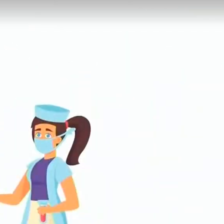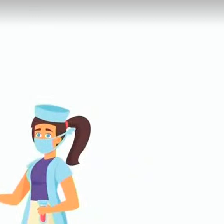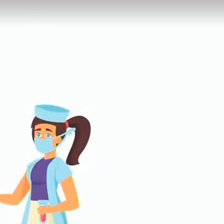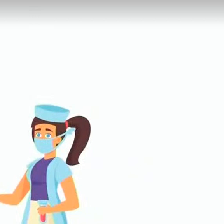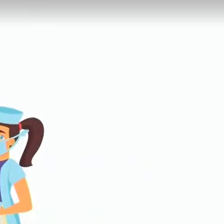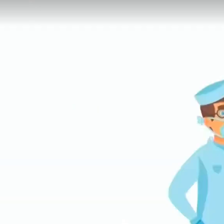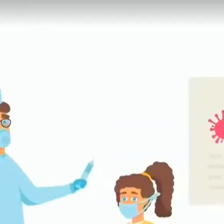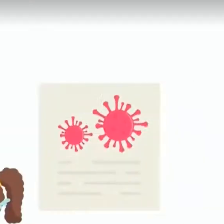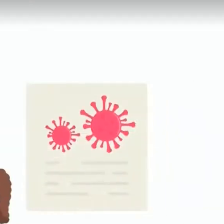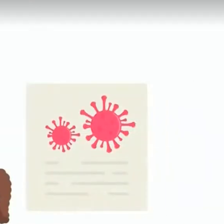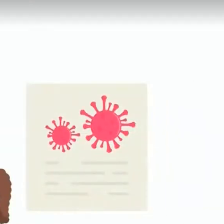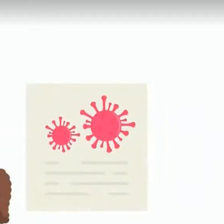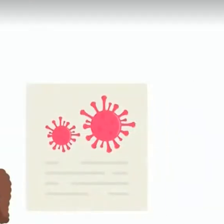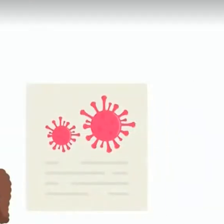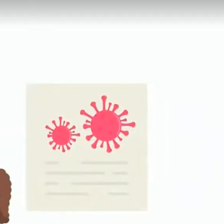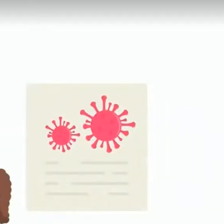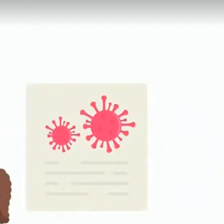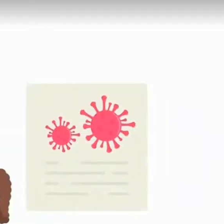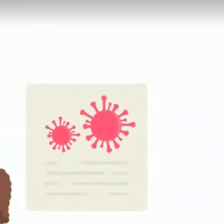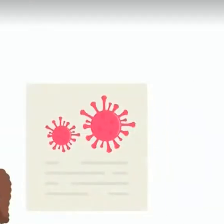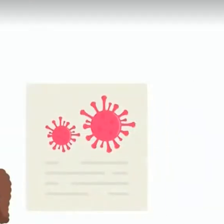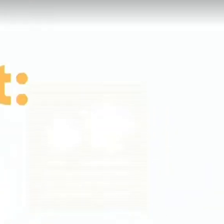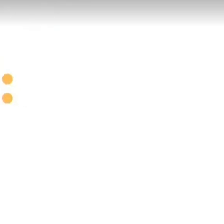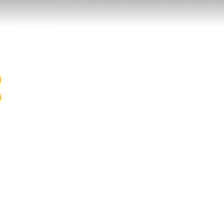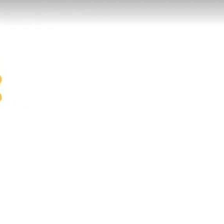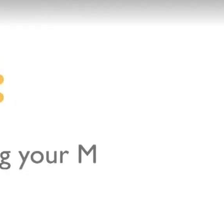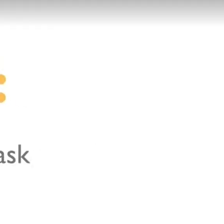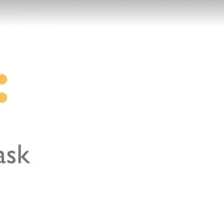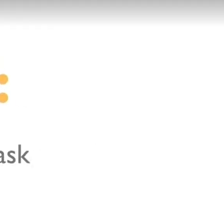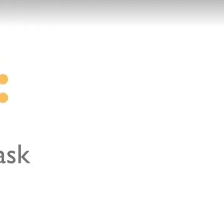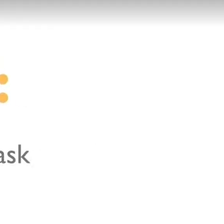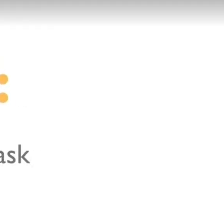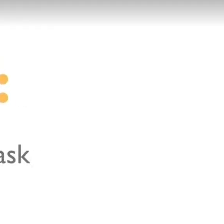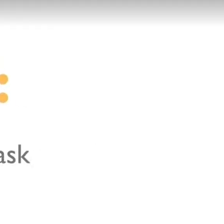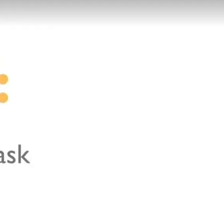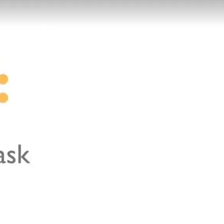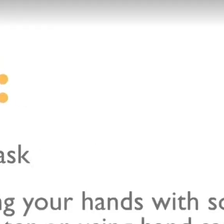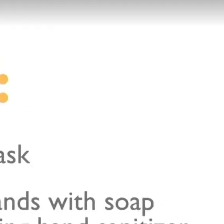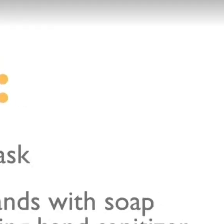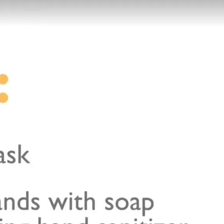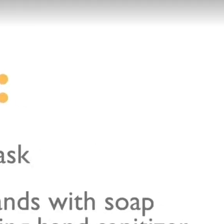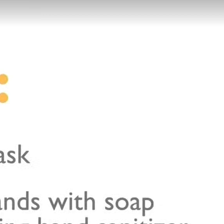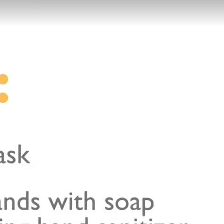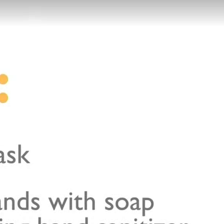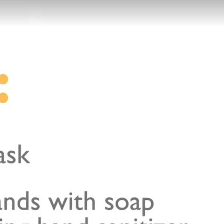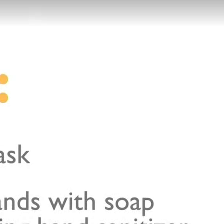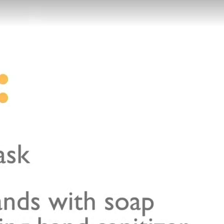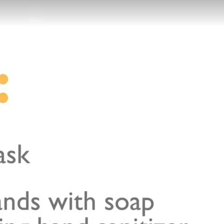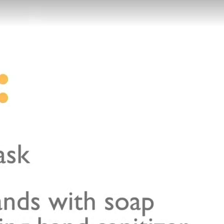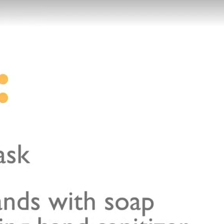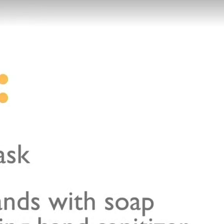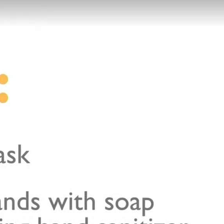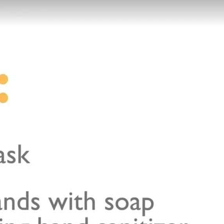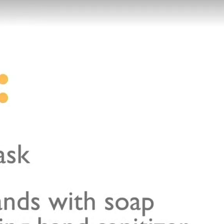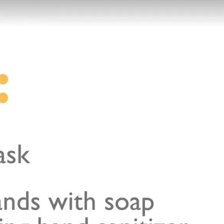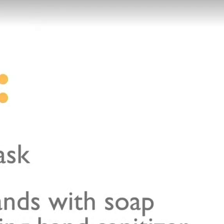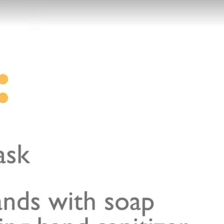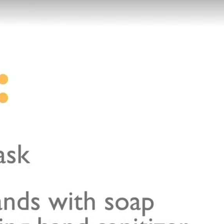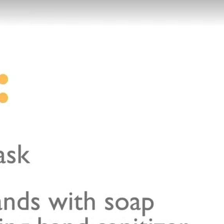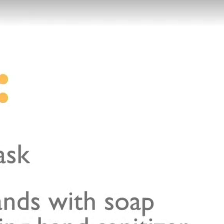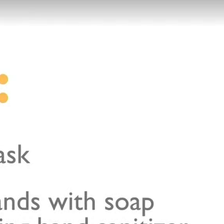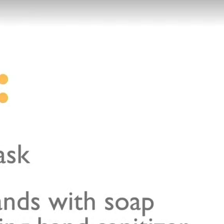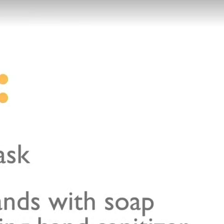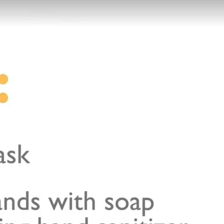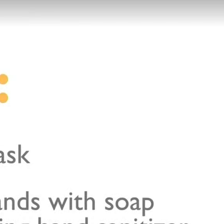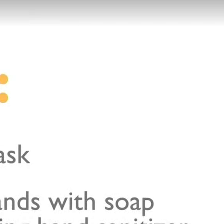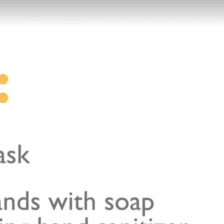recover quickly from COVID-19. But their work is becoming harder because you're not wearing your mask, washing your hands with soap and water, or using hand sanitizer,